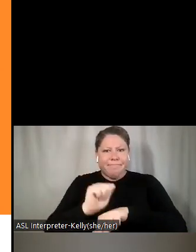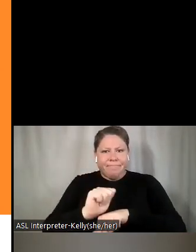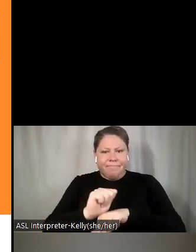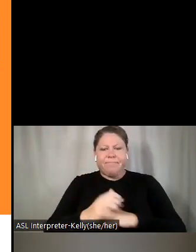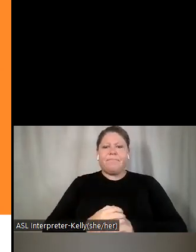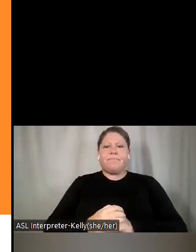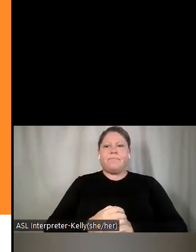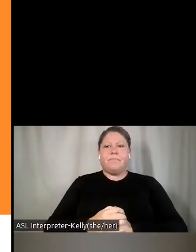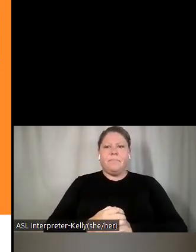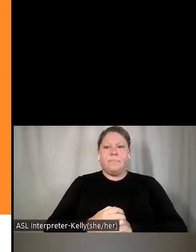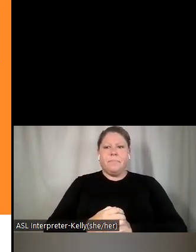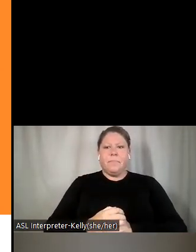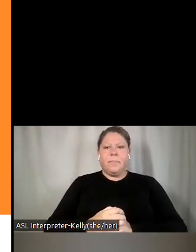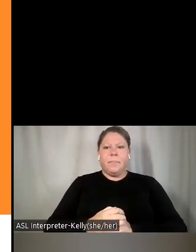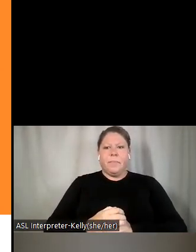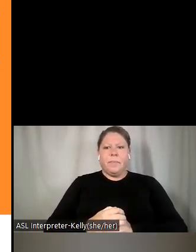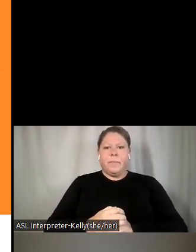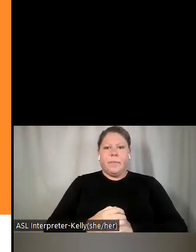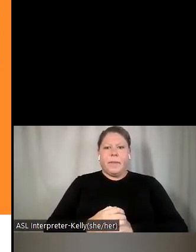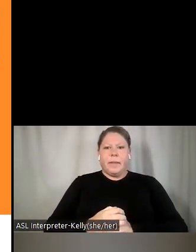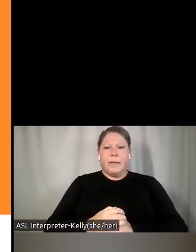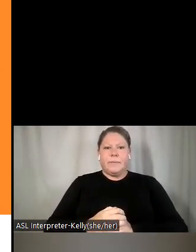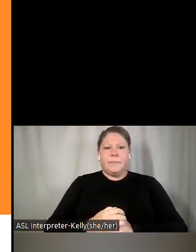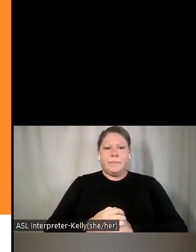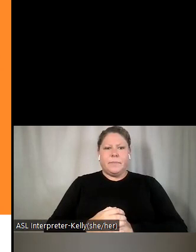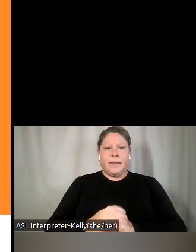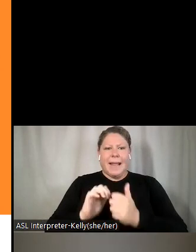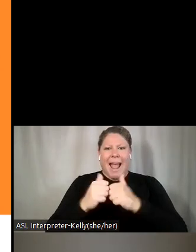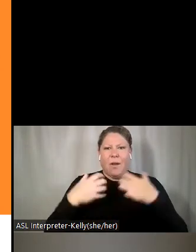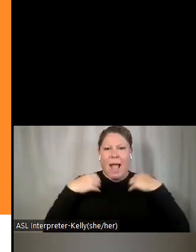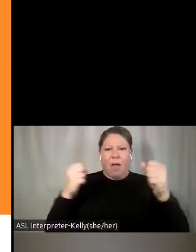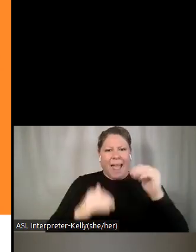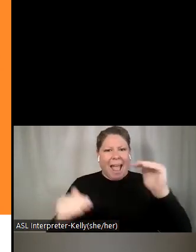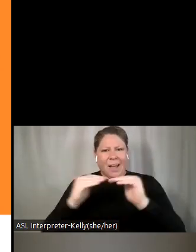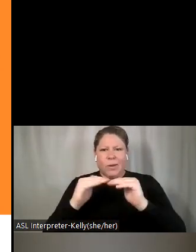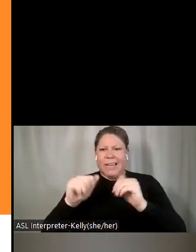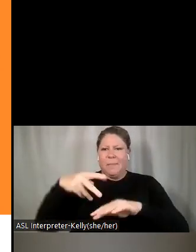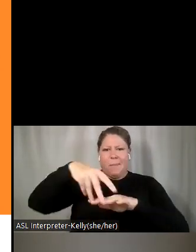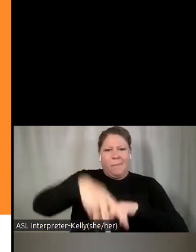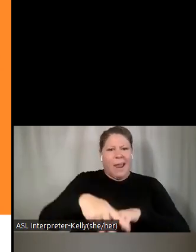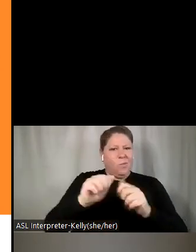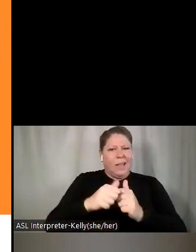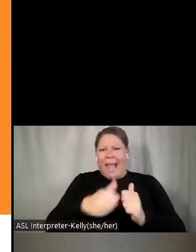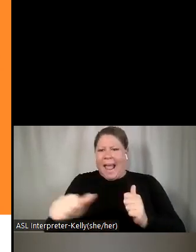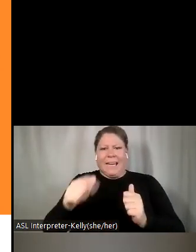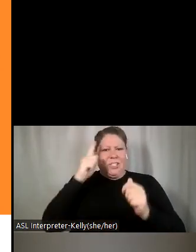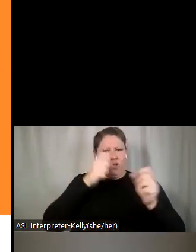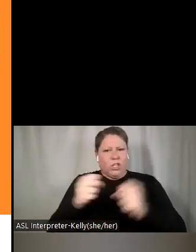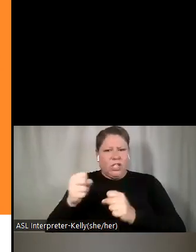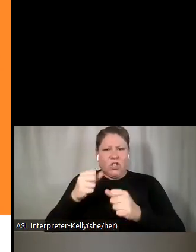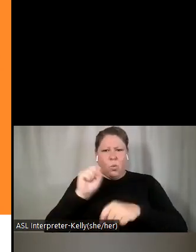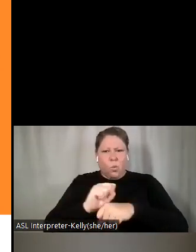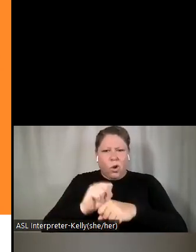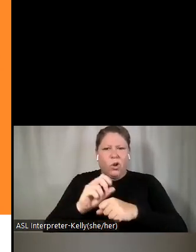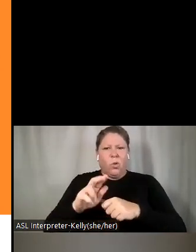And we're looking at how to embed health equity within all of our strategic work so that we can continue the work